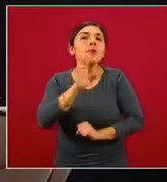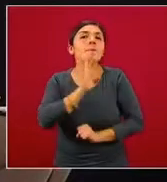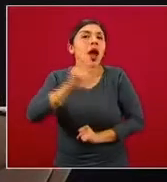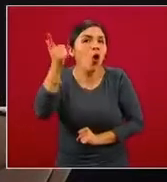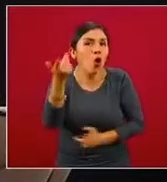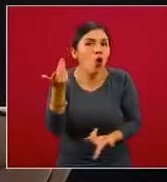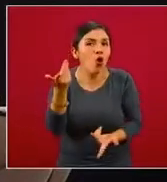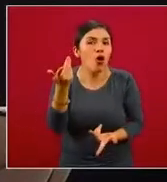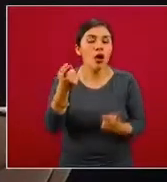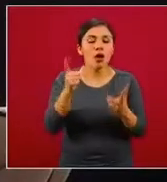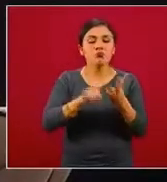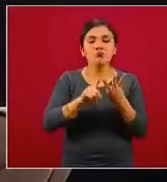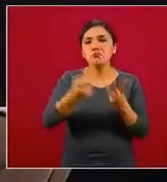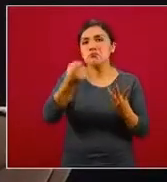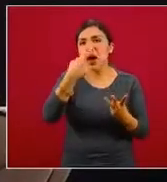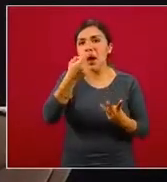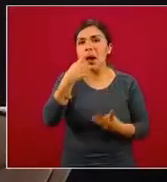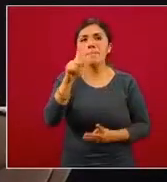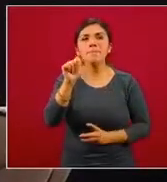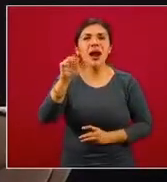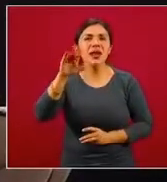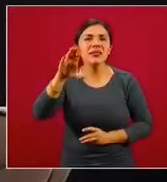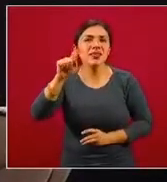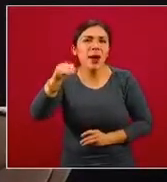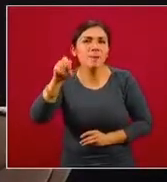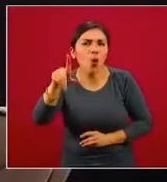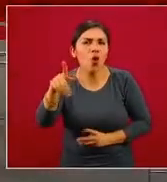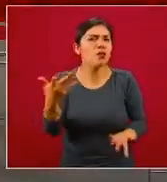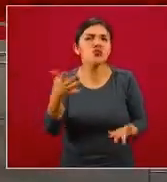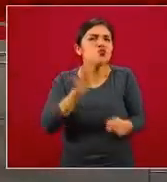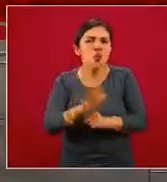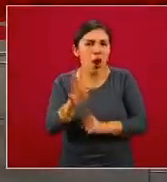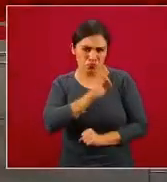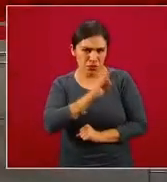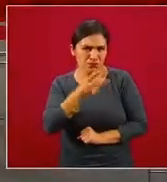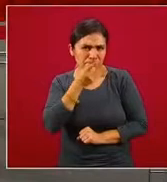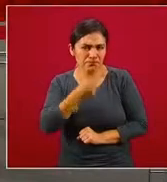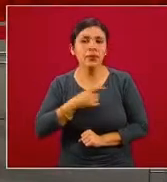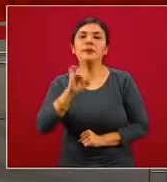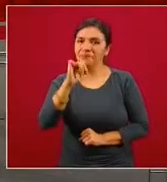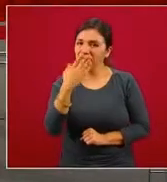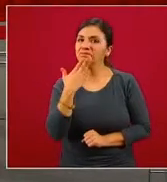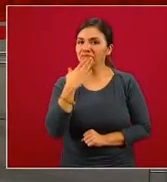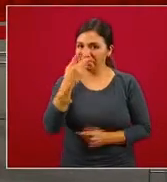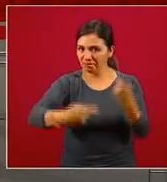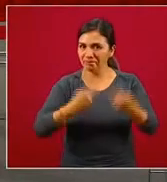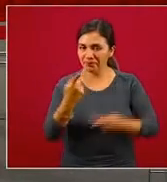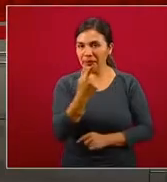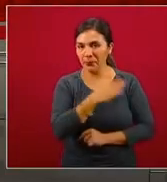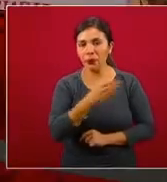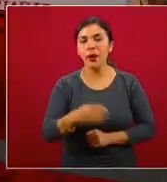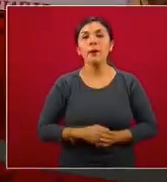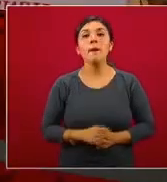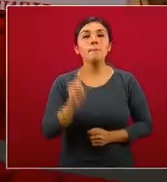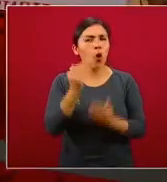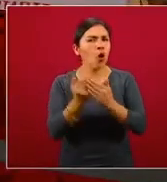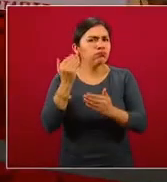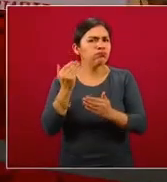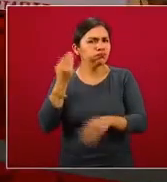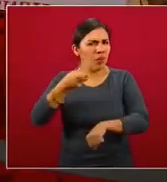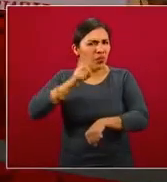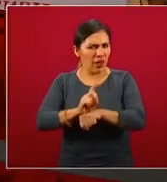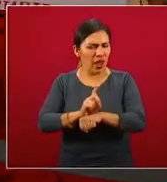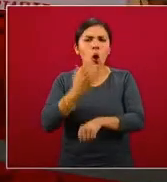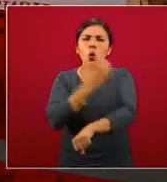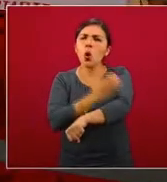days. And another question. We know we have a health system with a